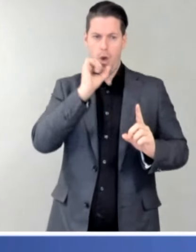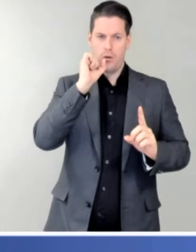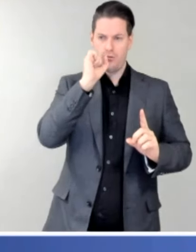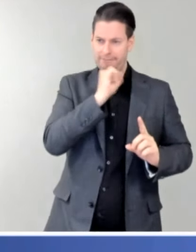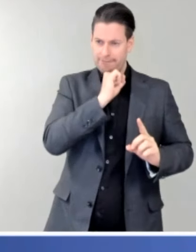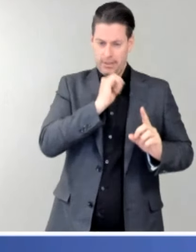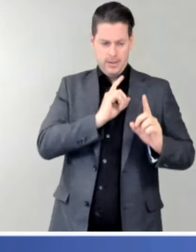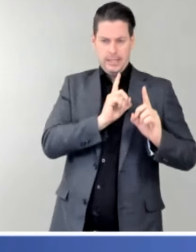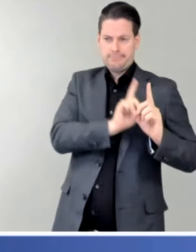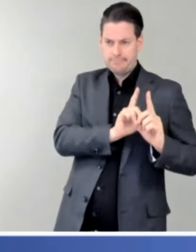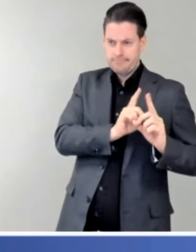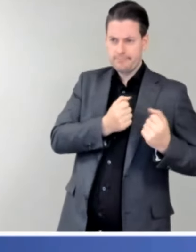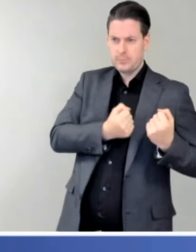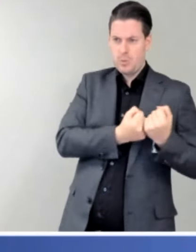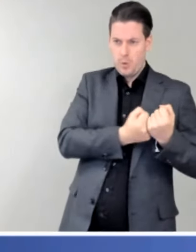And we say to you,